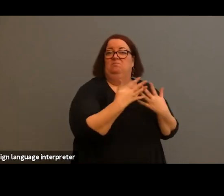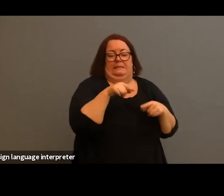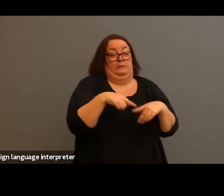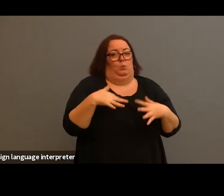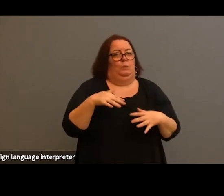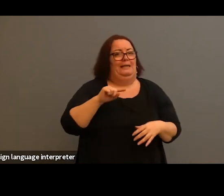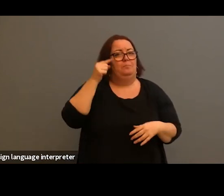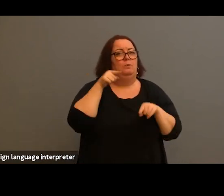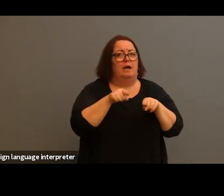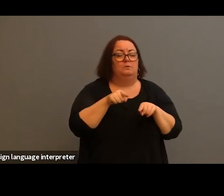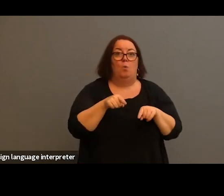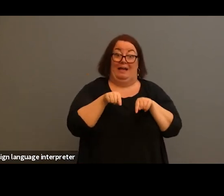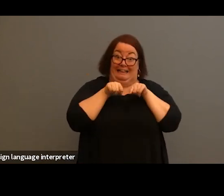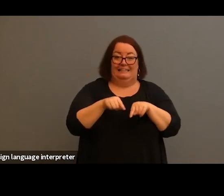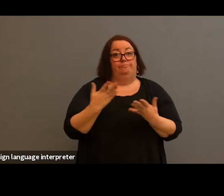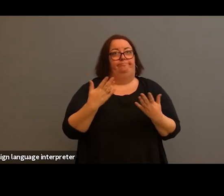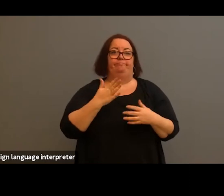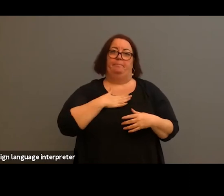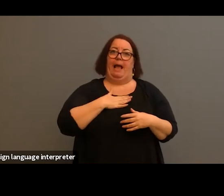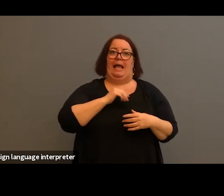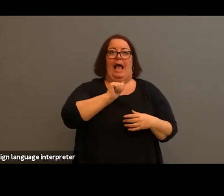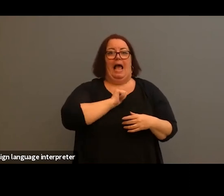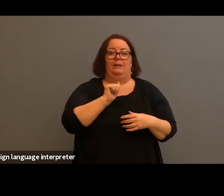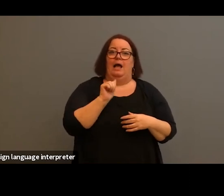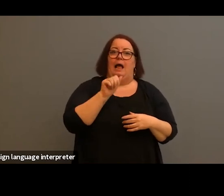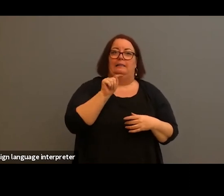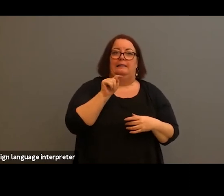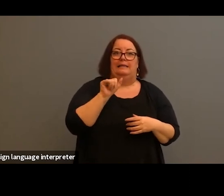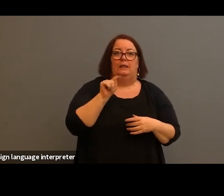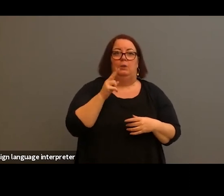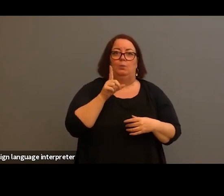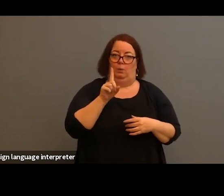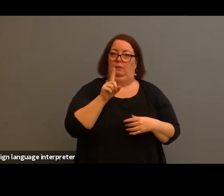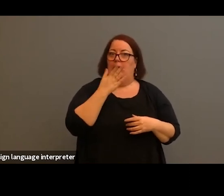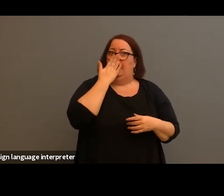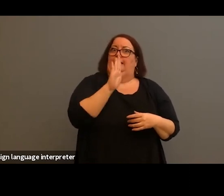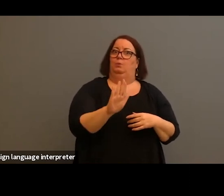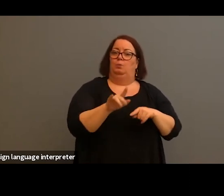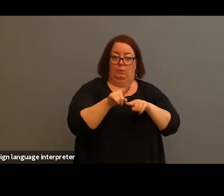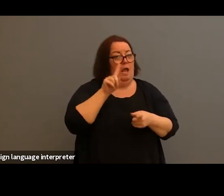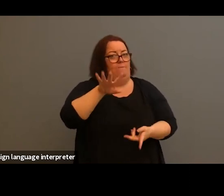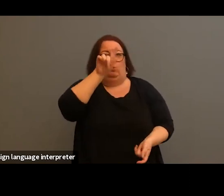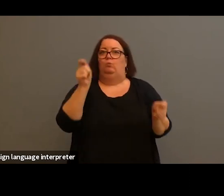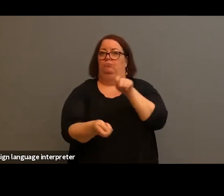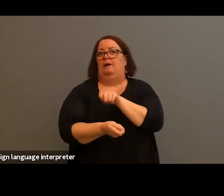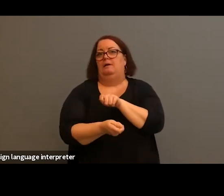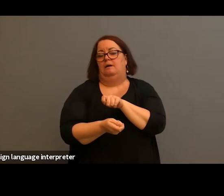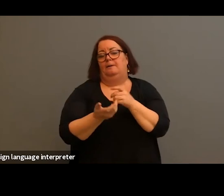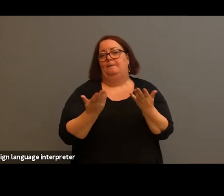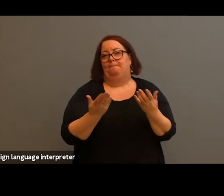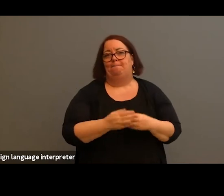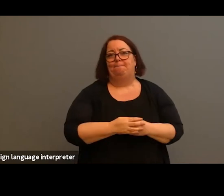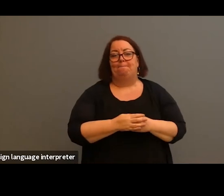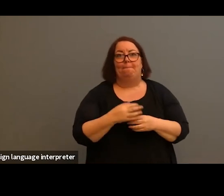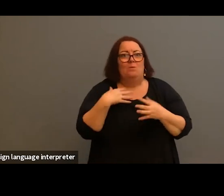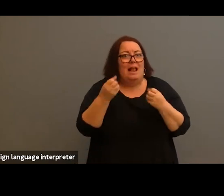in the strategy in relation to accessibility. And we have a number of tools and instruments in